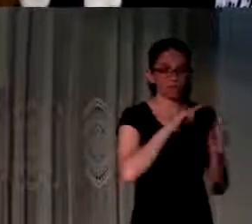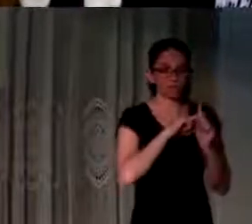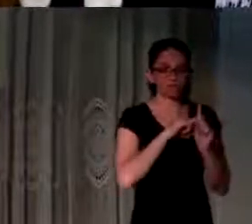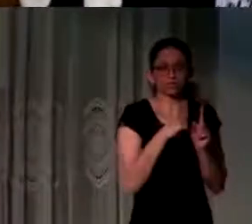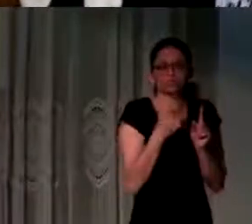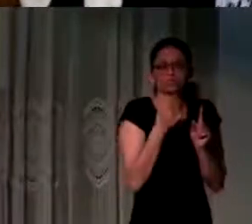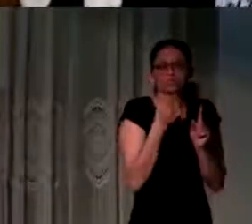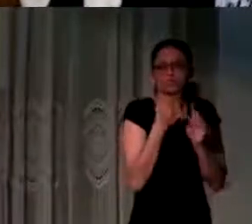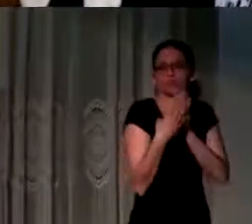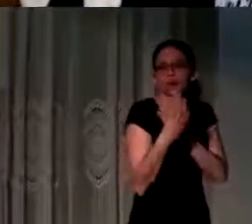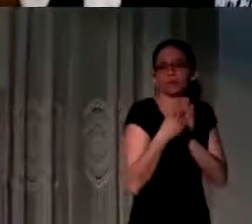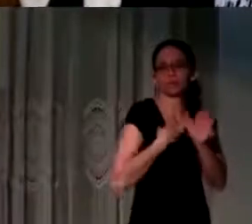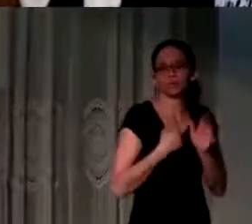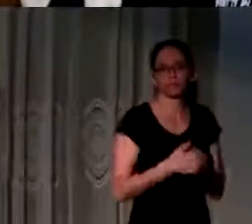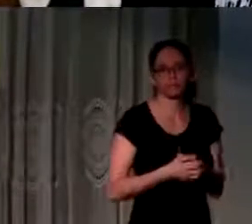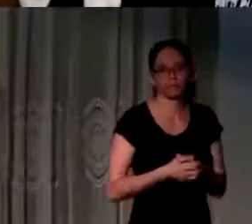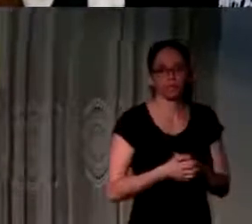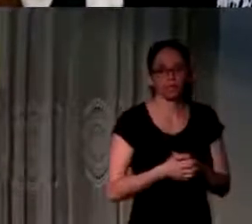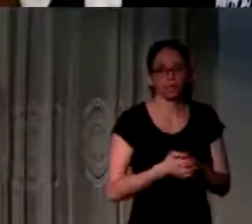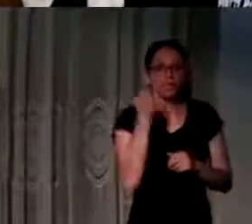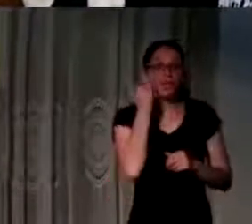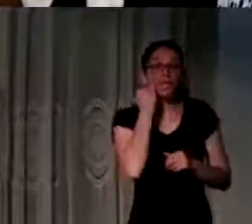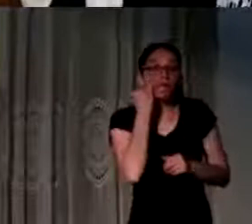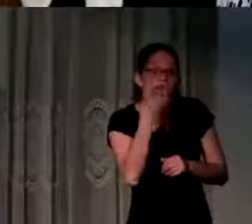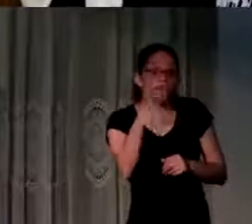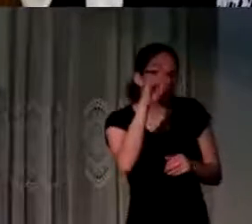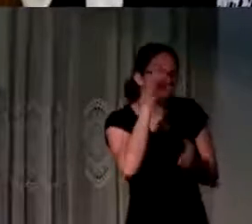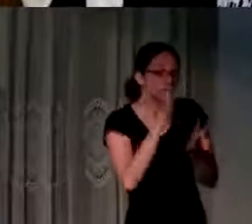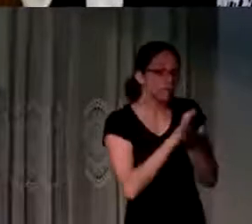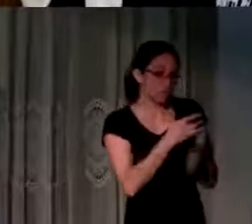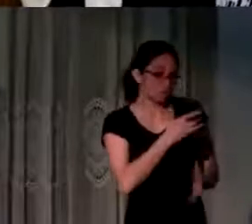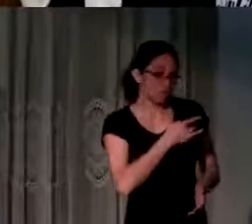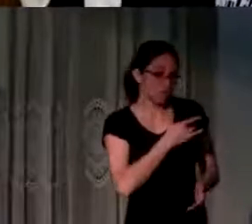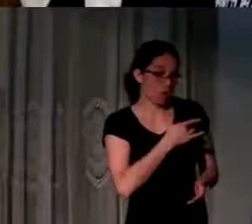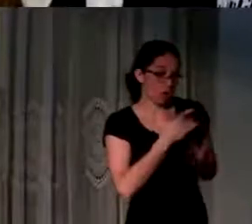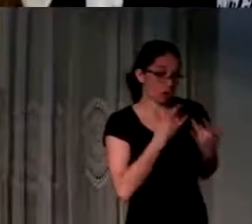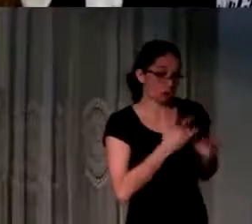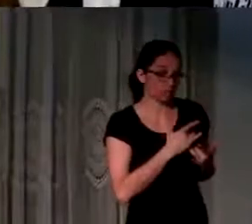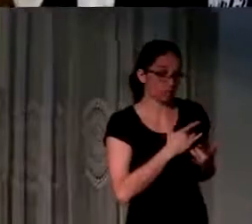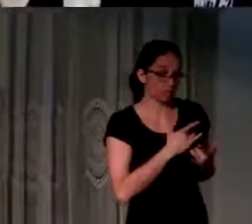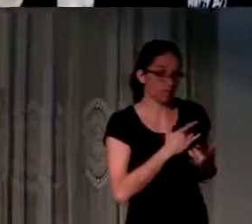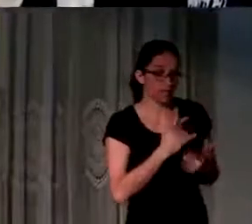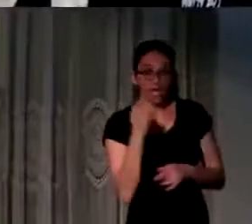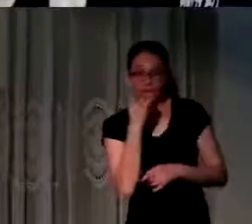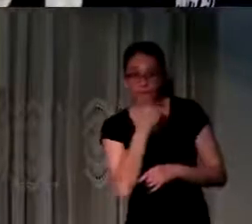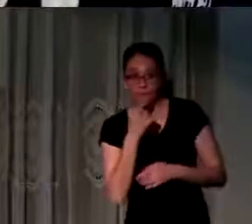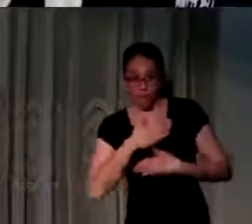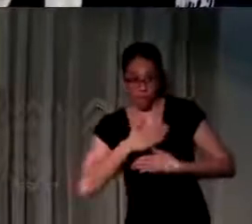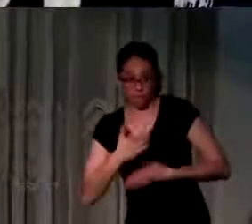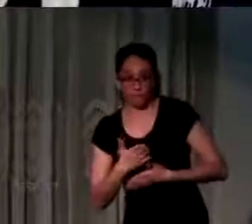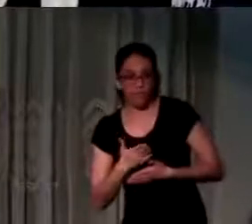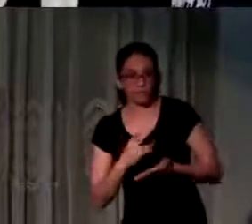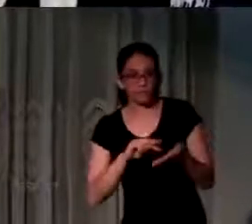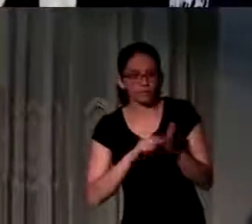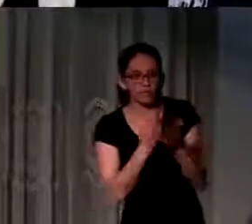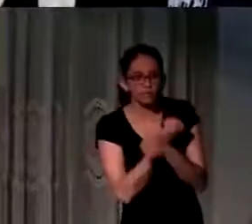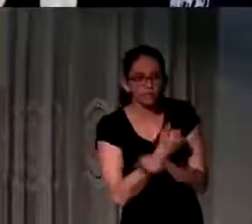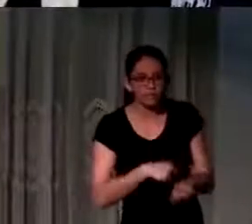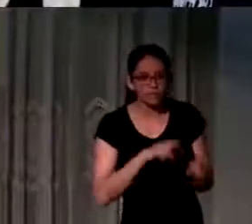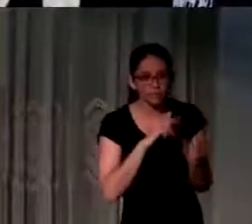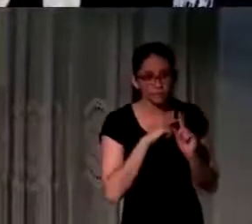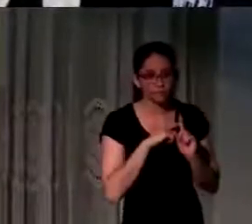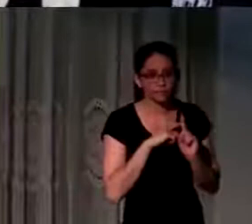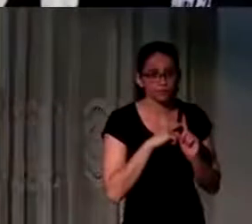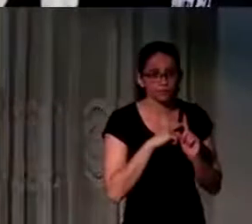phrase. And if you believe this in your heart, I tell you today you are saved.